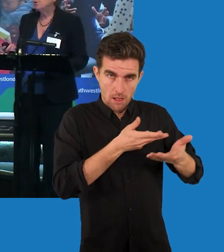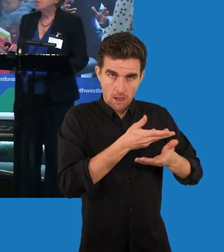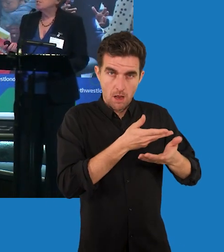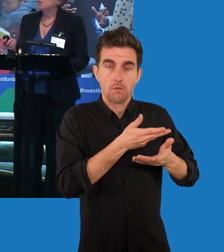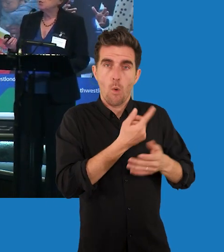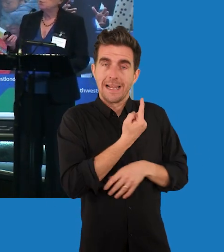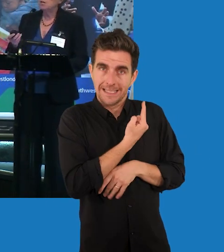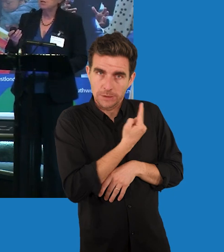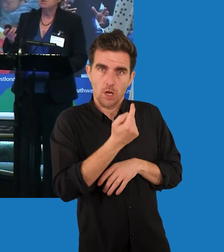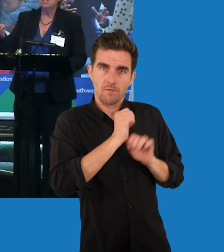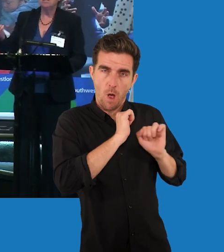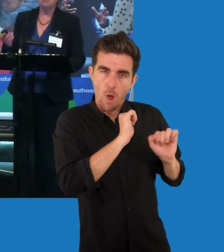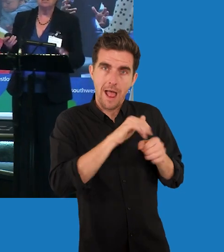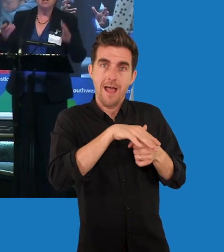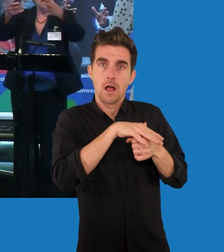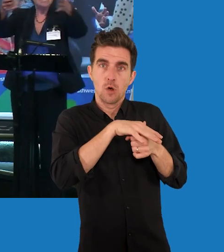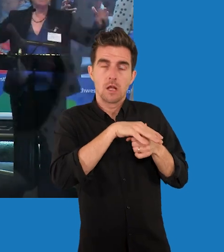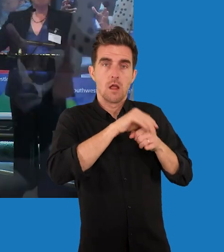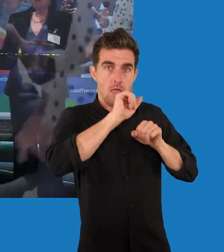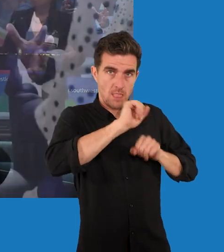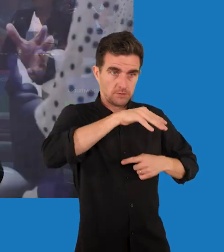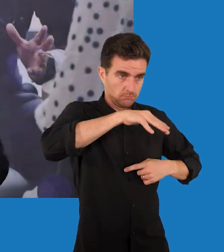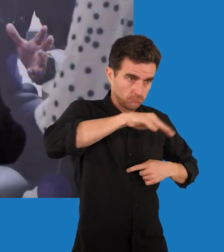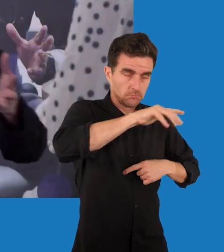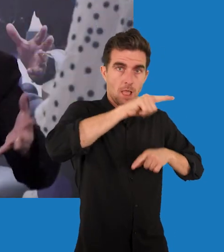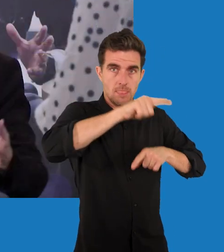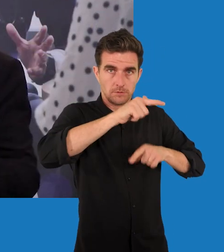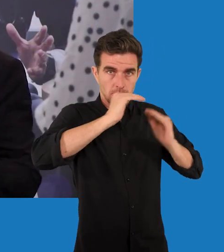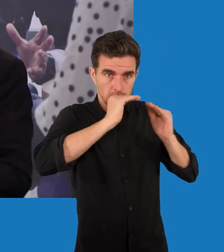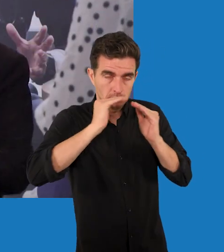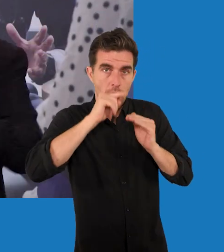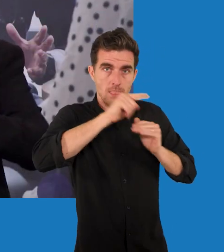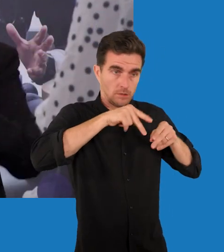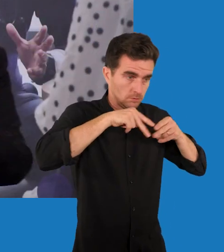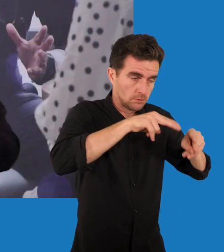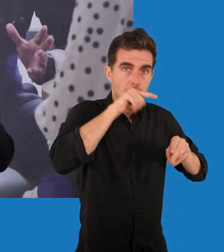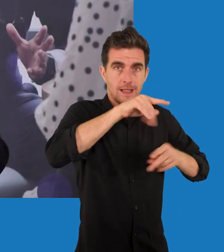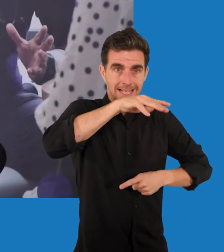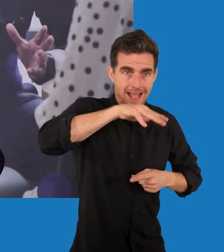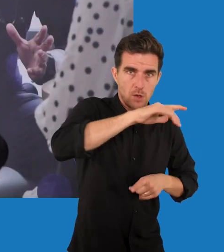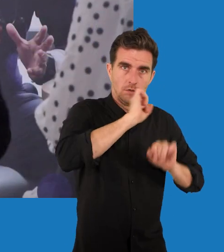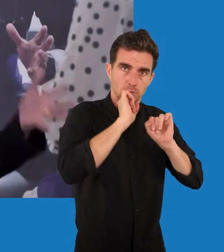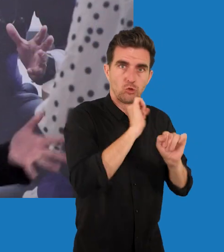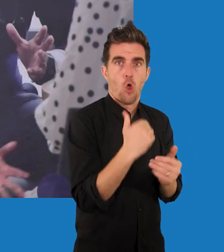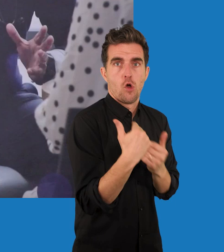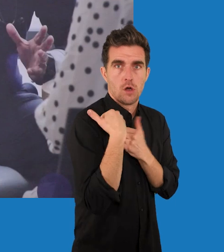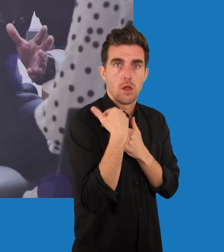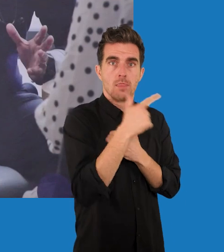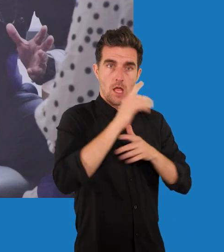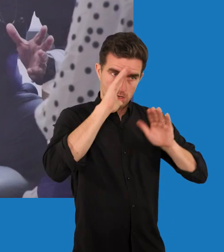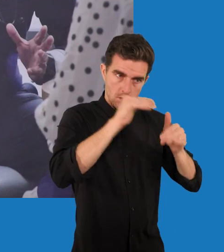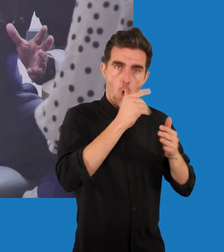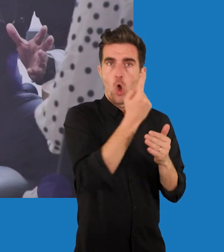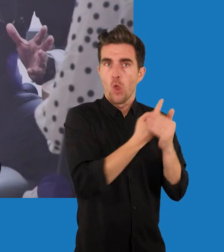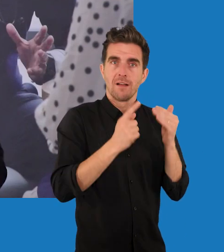come across. And so each worker is given an area, a block of flats, a road, a community area, and